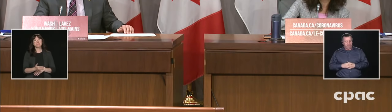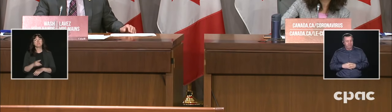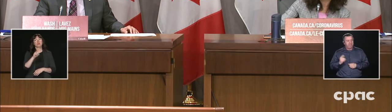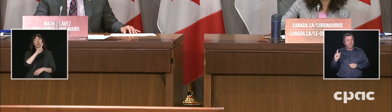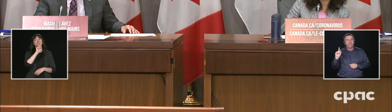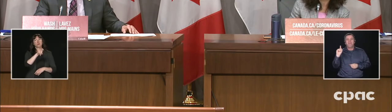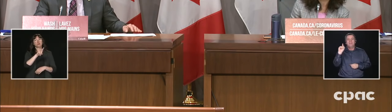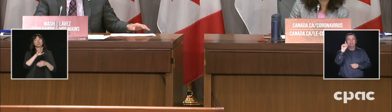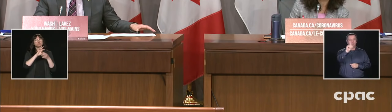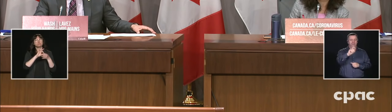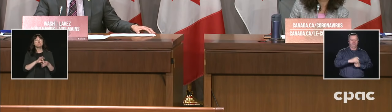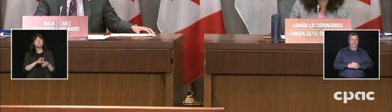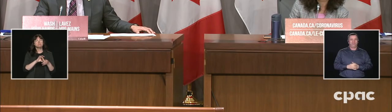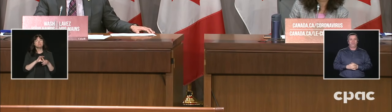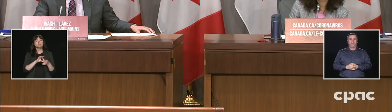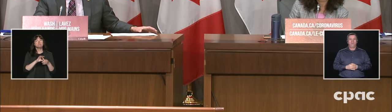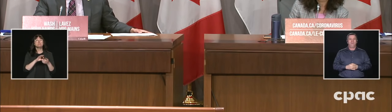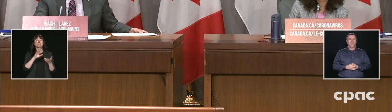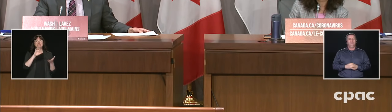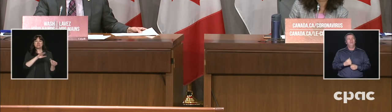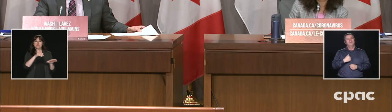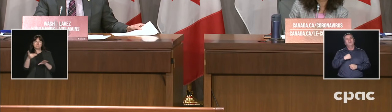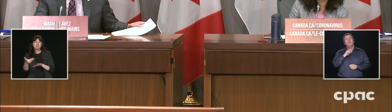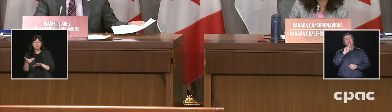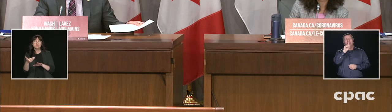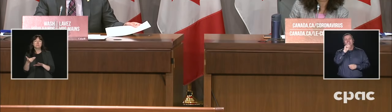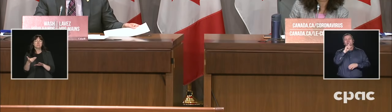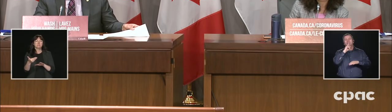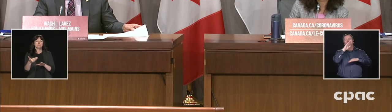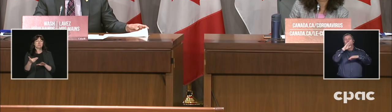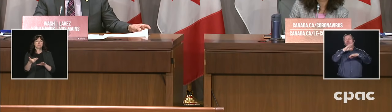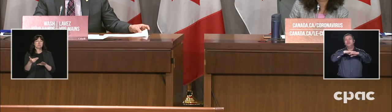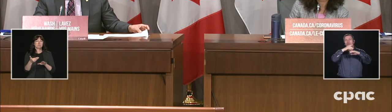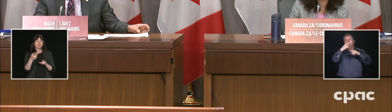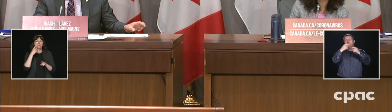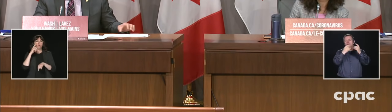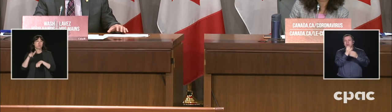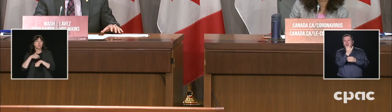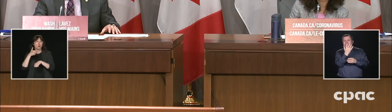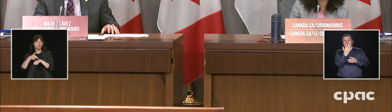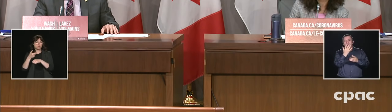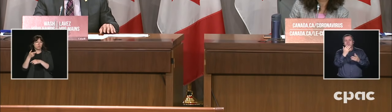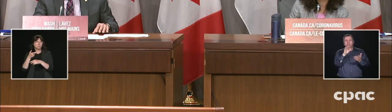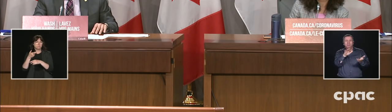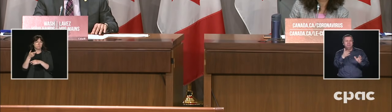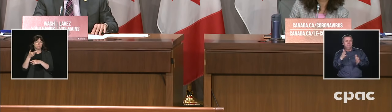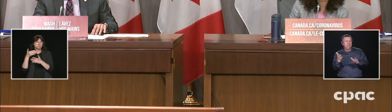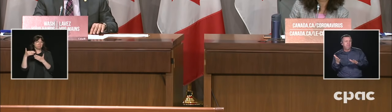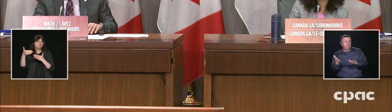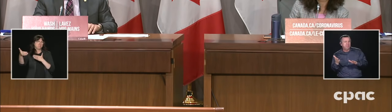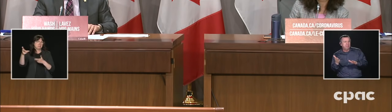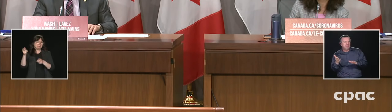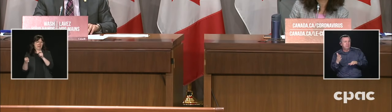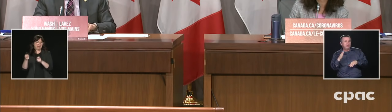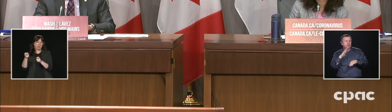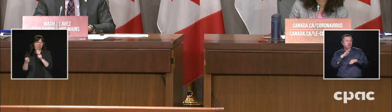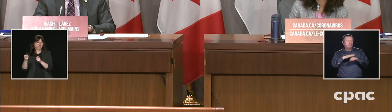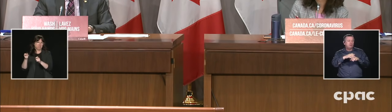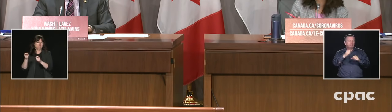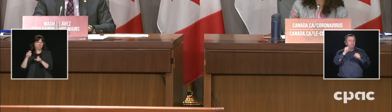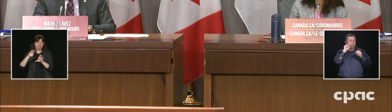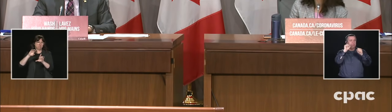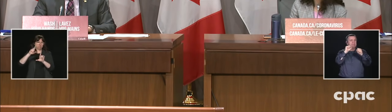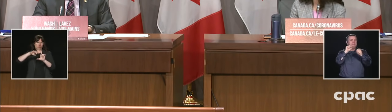fatality count in the long-term dynamic scenarios. should those be adjusted long term? Can we expect